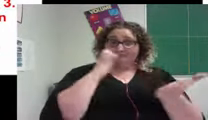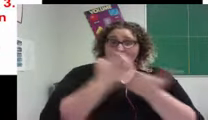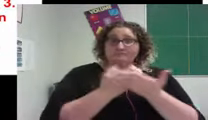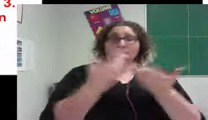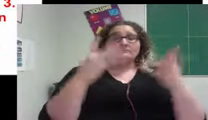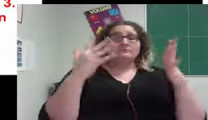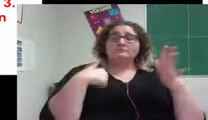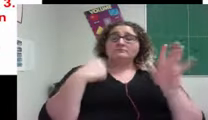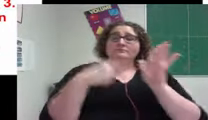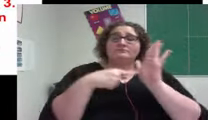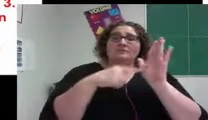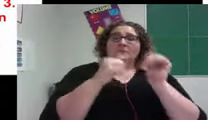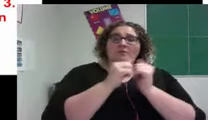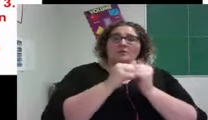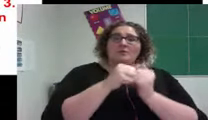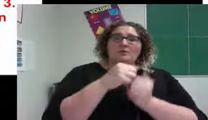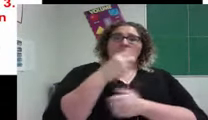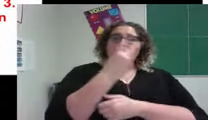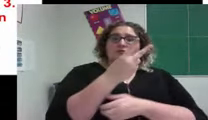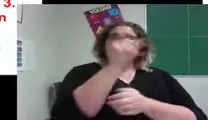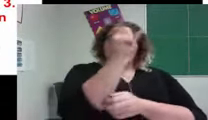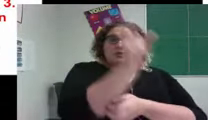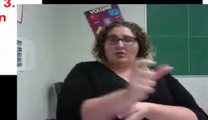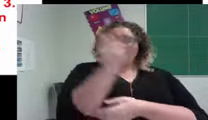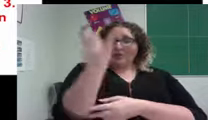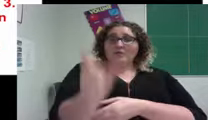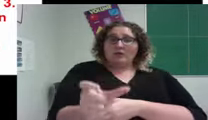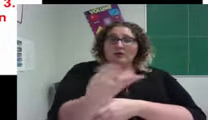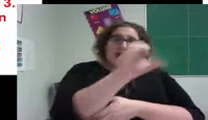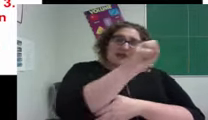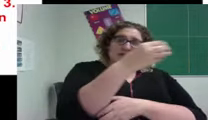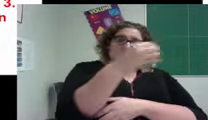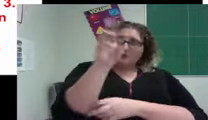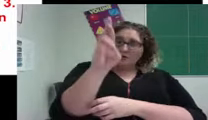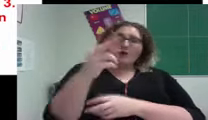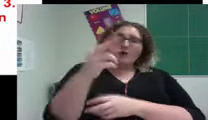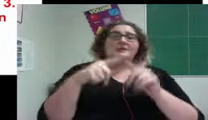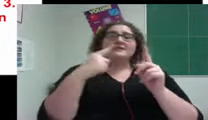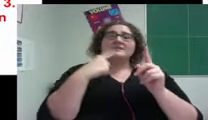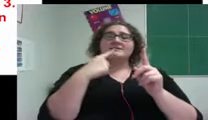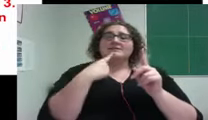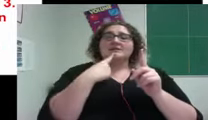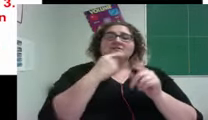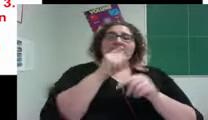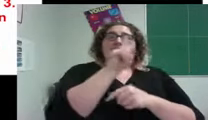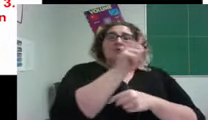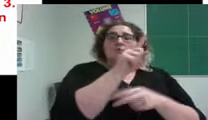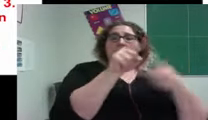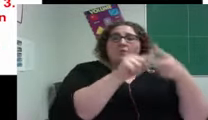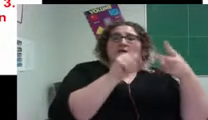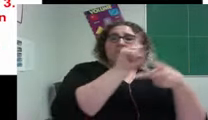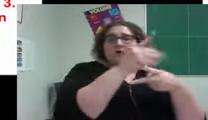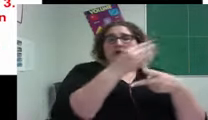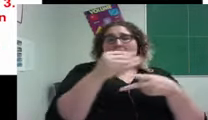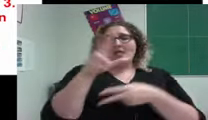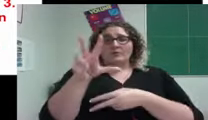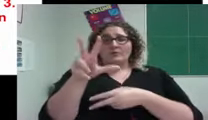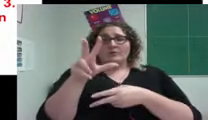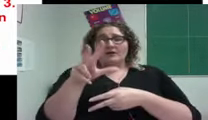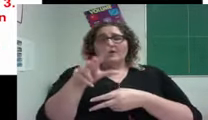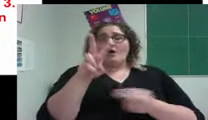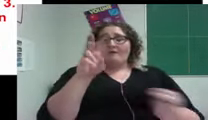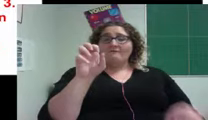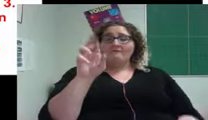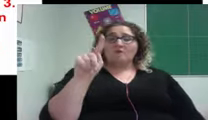1 and 3 are vertical angles, prove that angle 1 is congruent to angle 3. It says it's given that angle 1 and angle 3 are vertical angles. The diagram